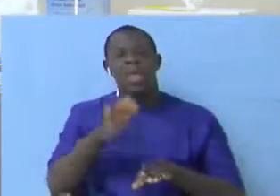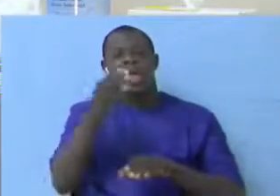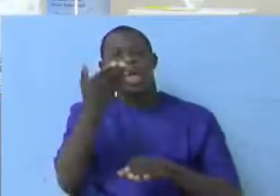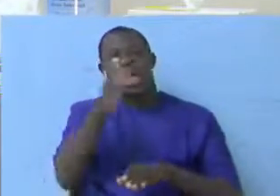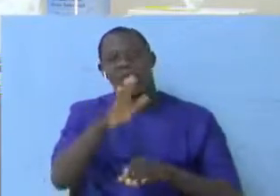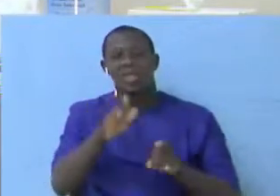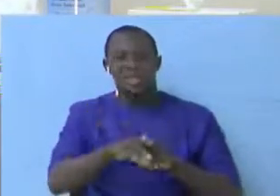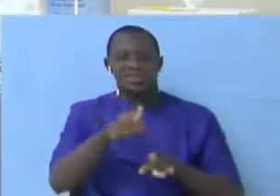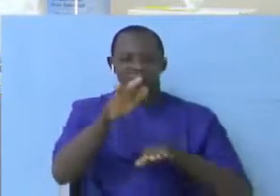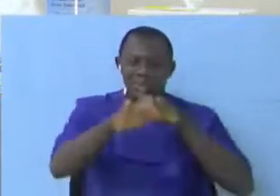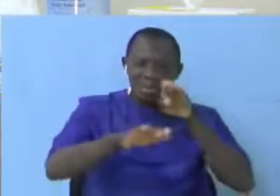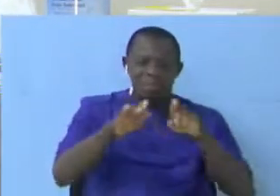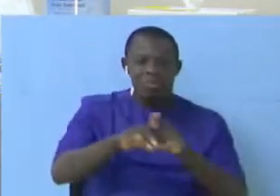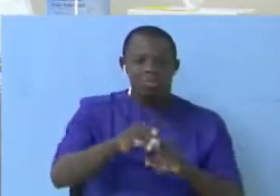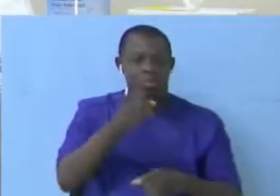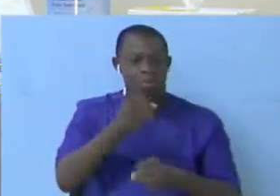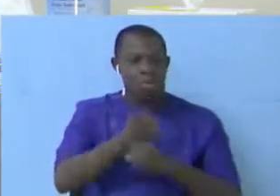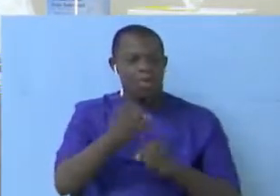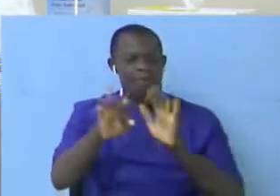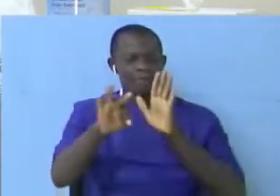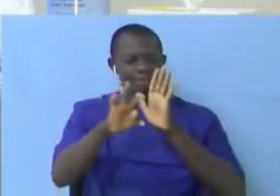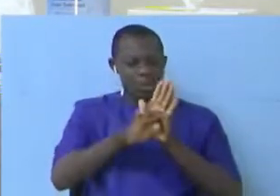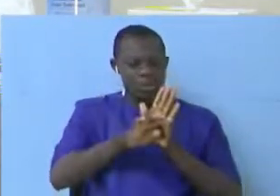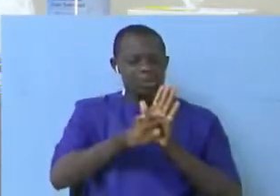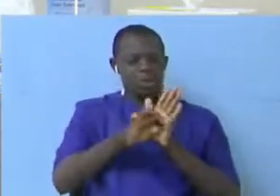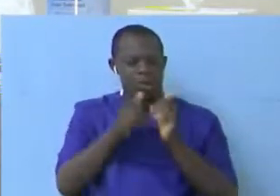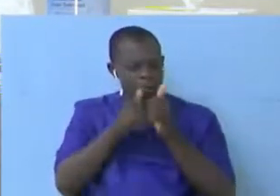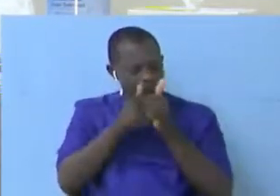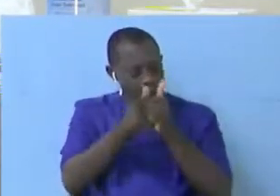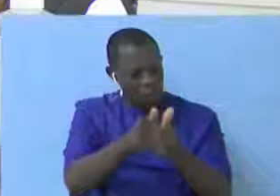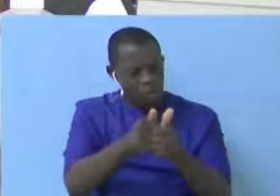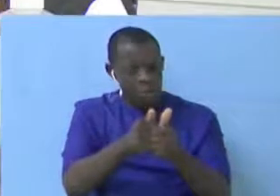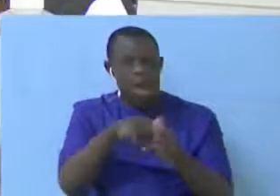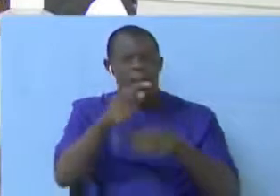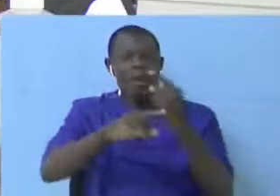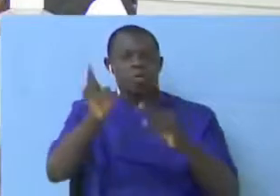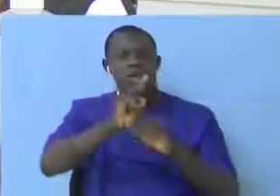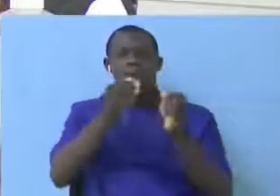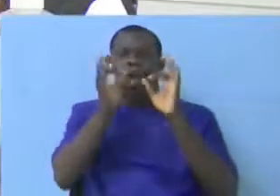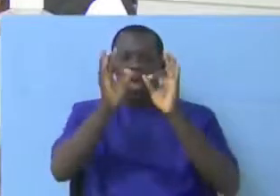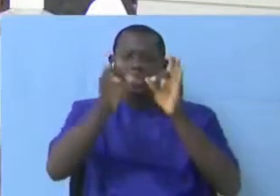to concretize their narrative? Again,